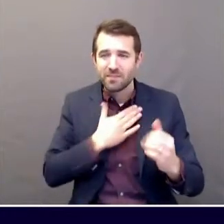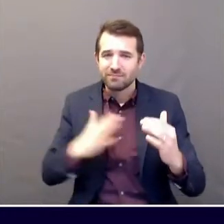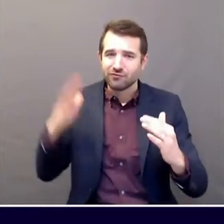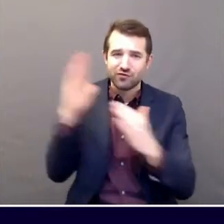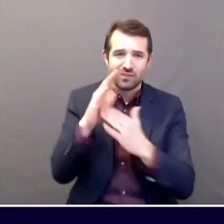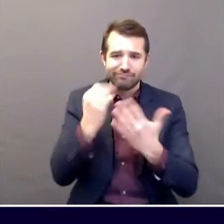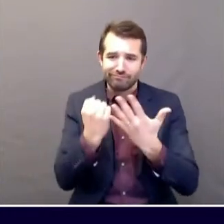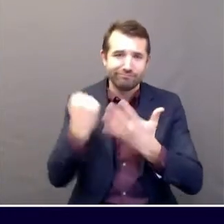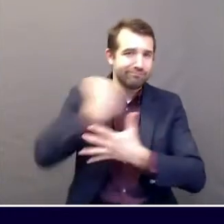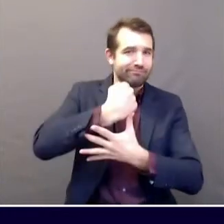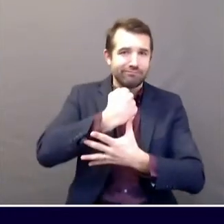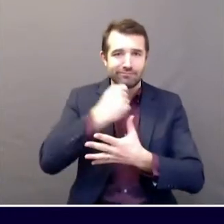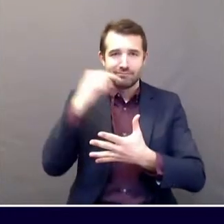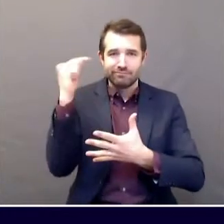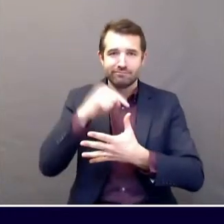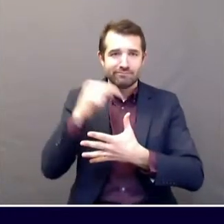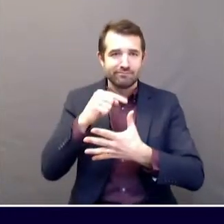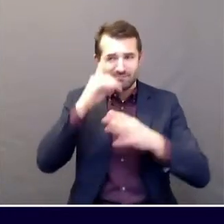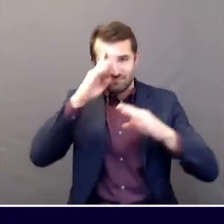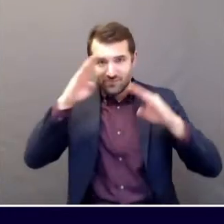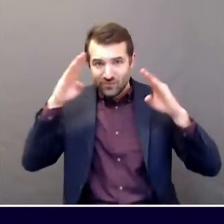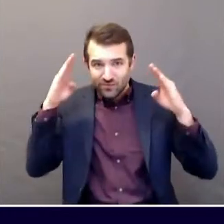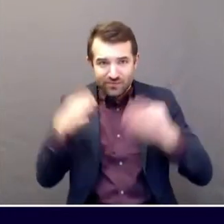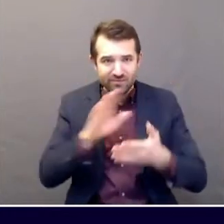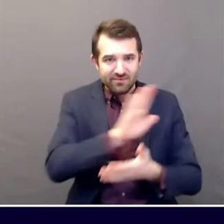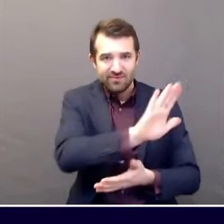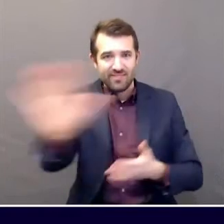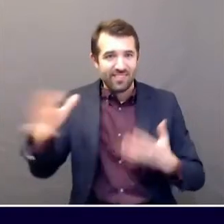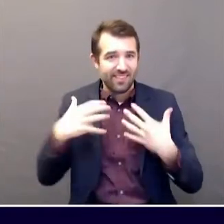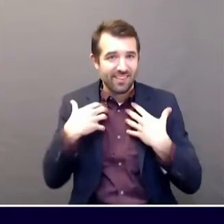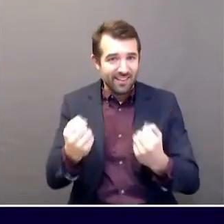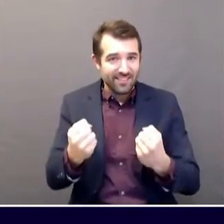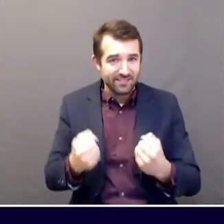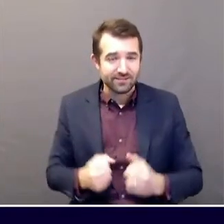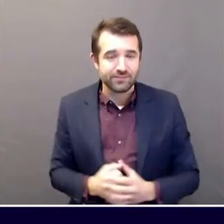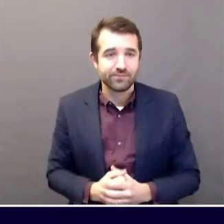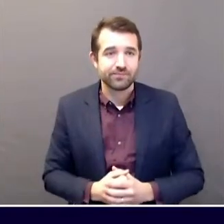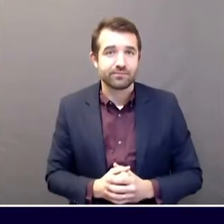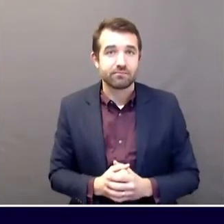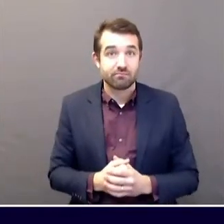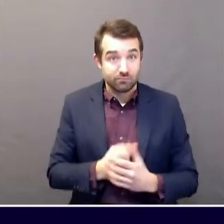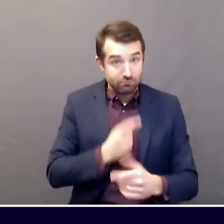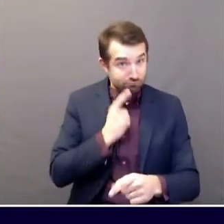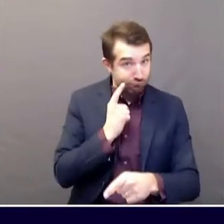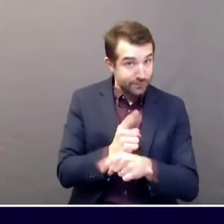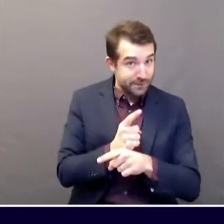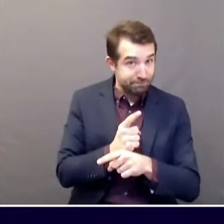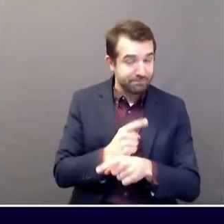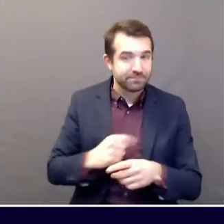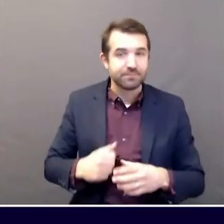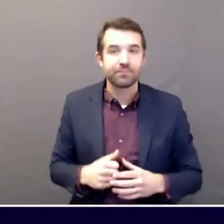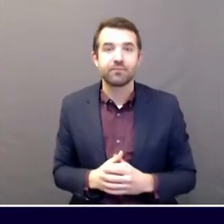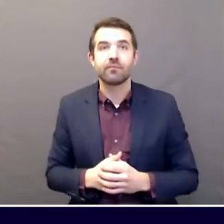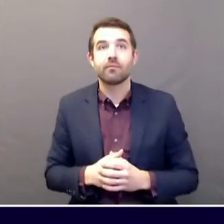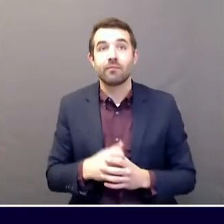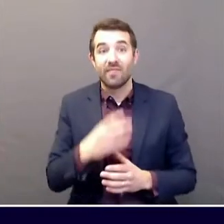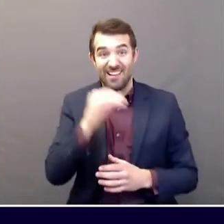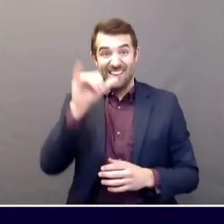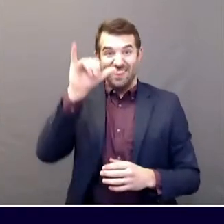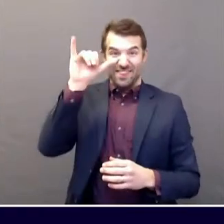our #1 focus. It's not only the right thing, it's the very thing that will bring our economy back